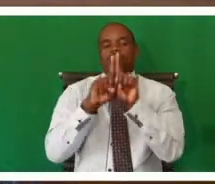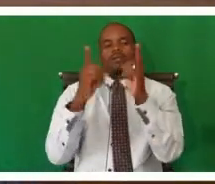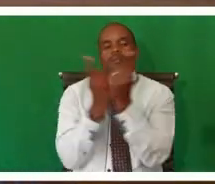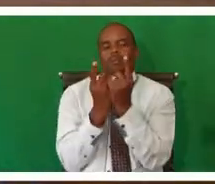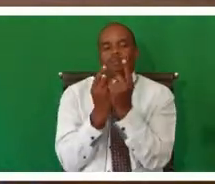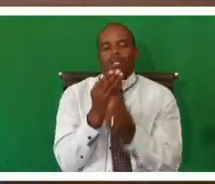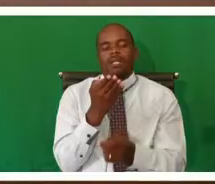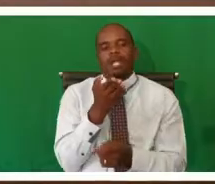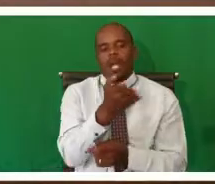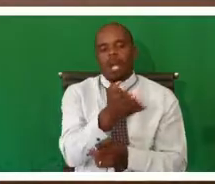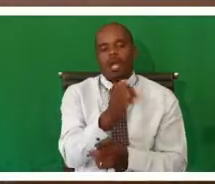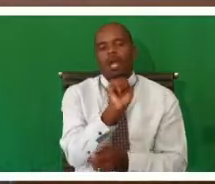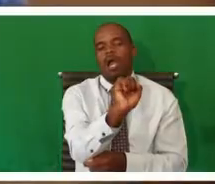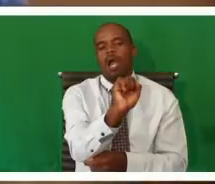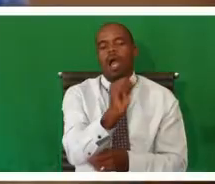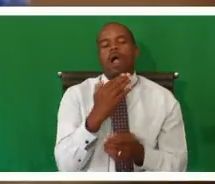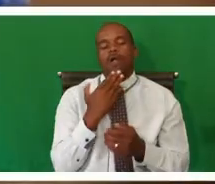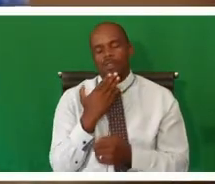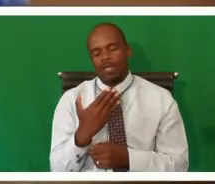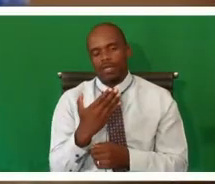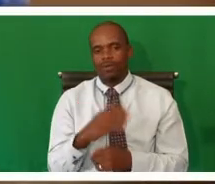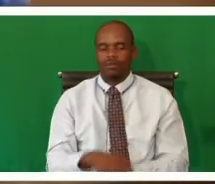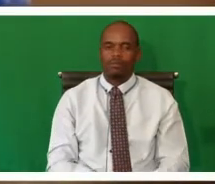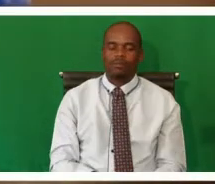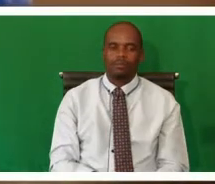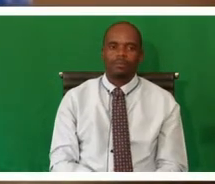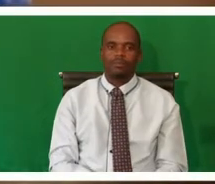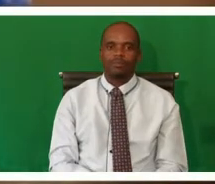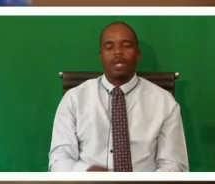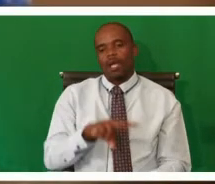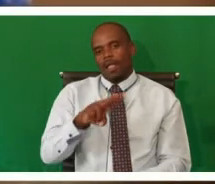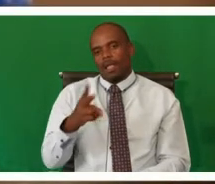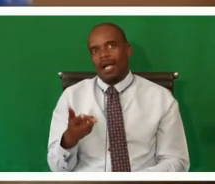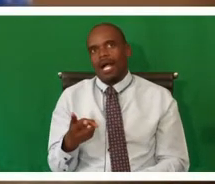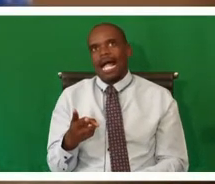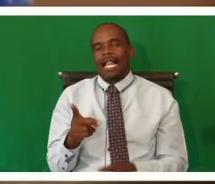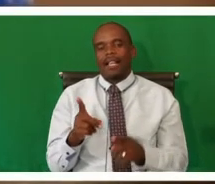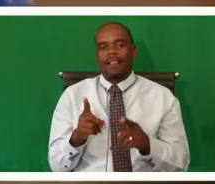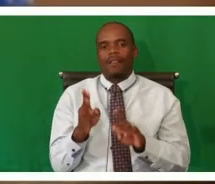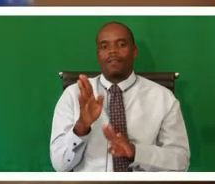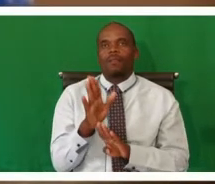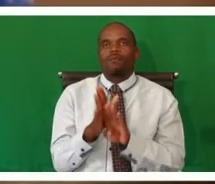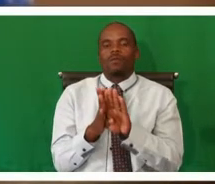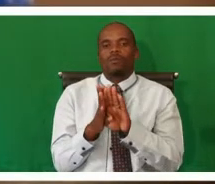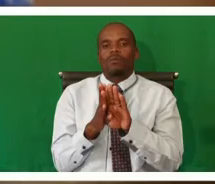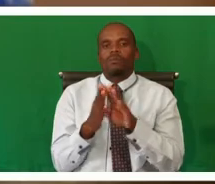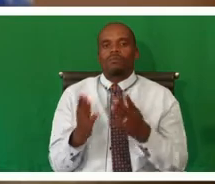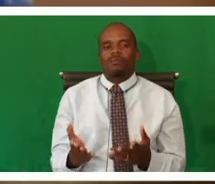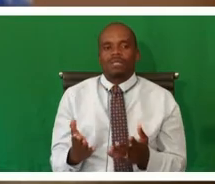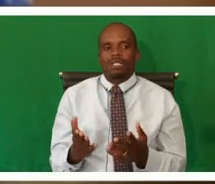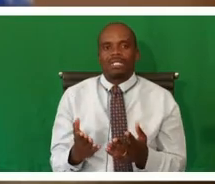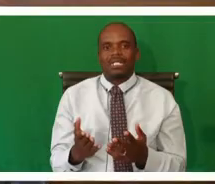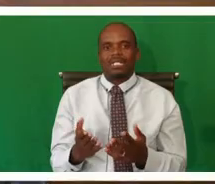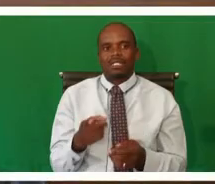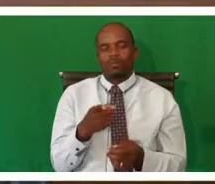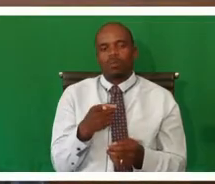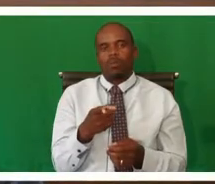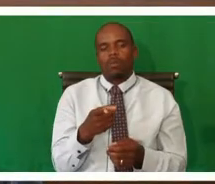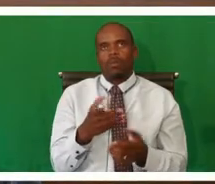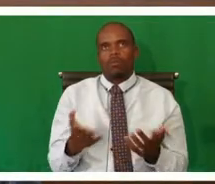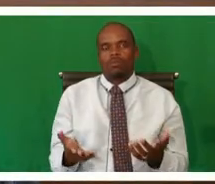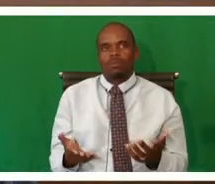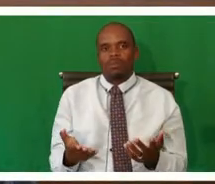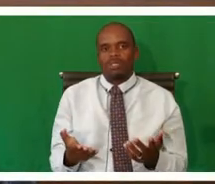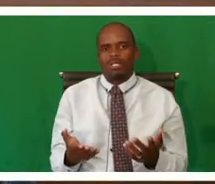leboha. Another development is the Chiki Piki, which has been constructed and is operational